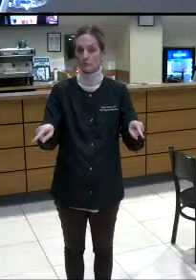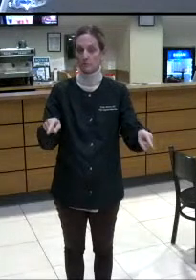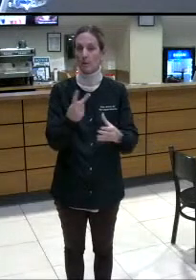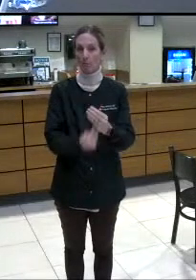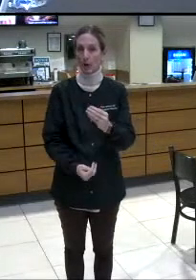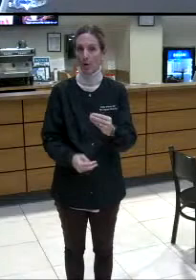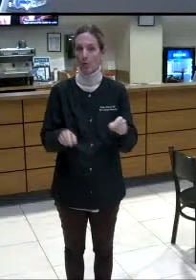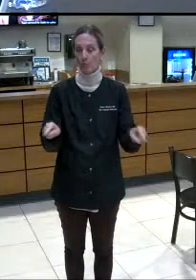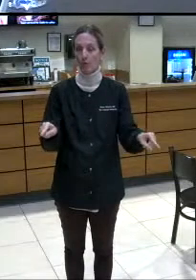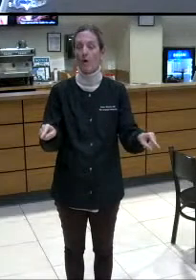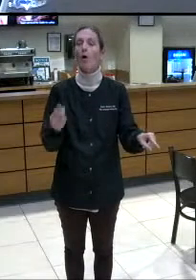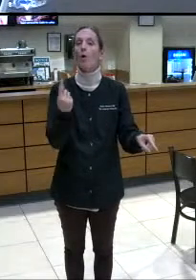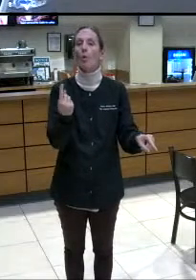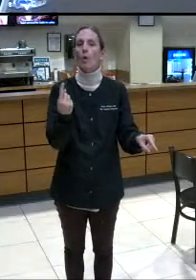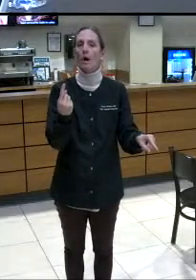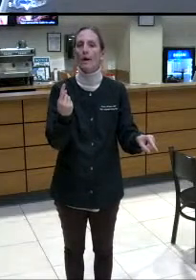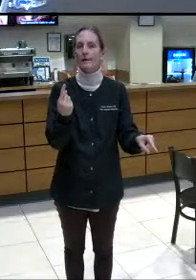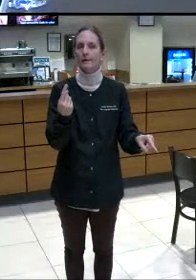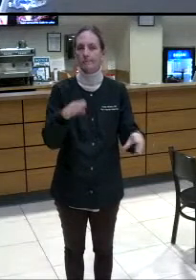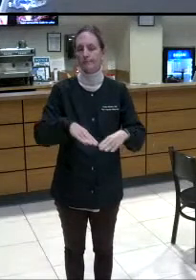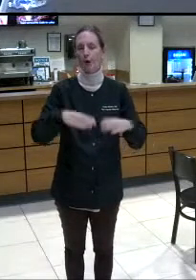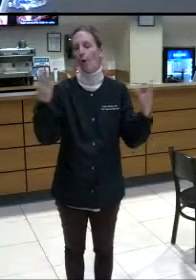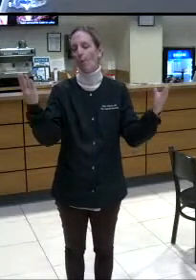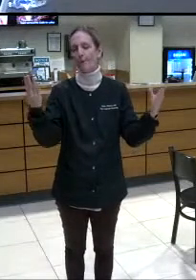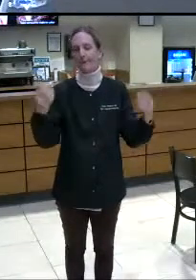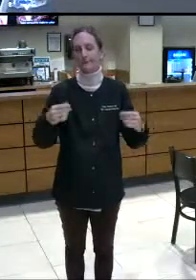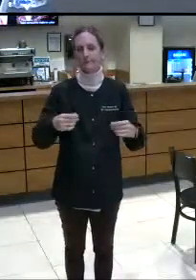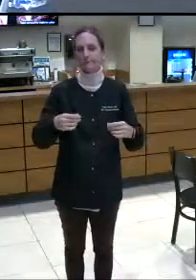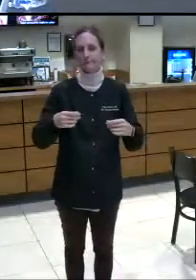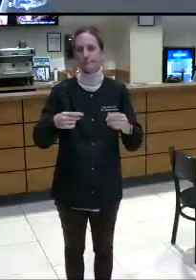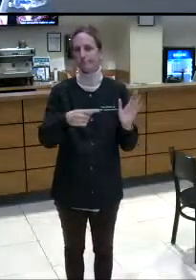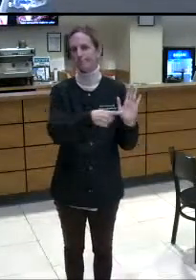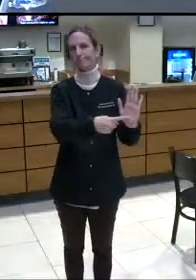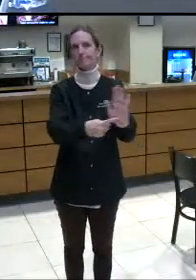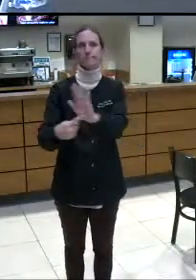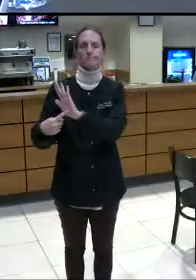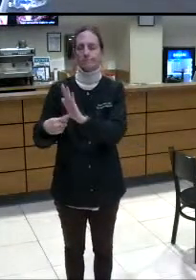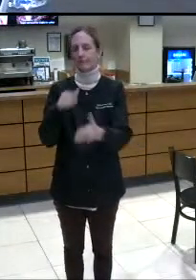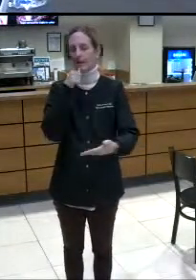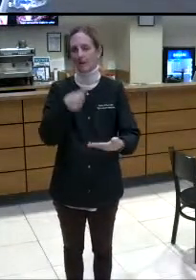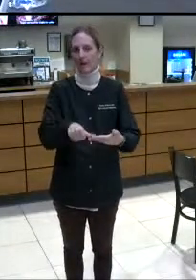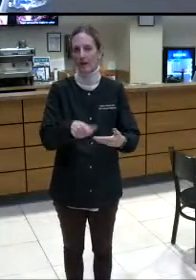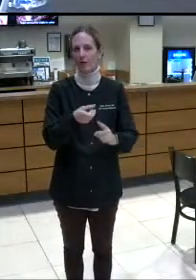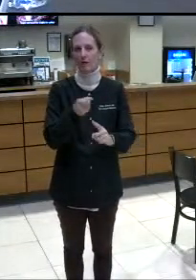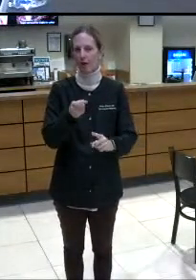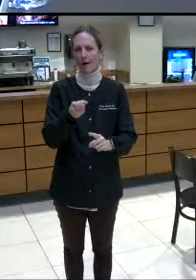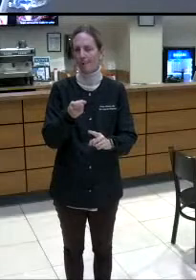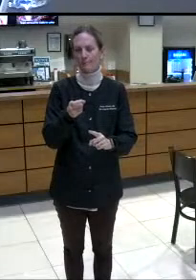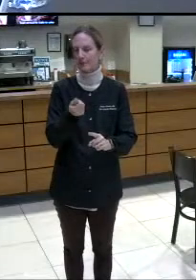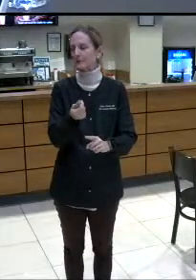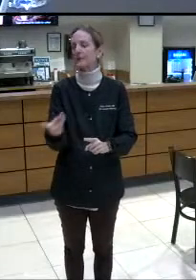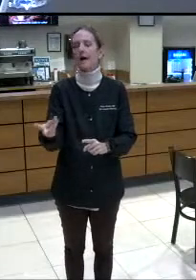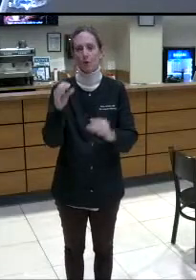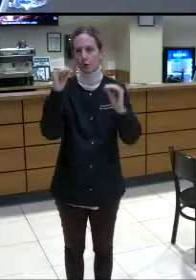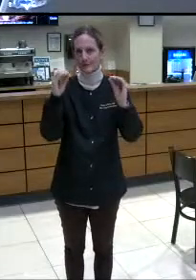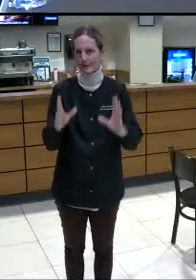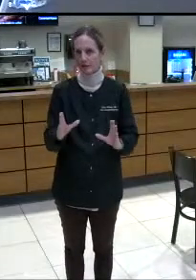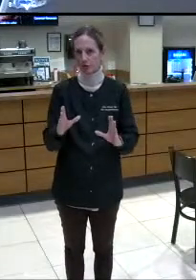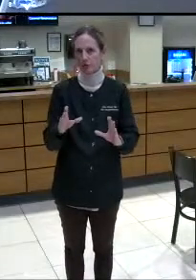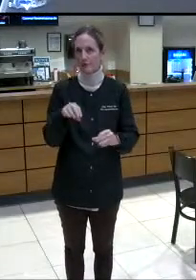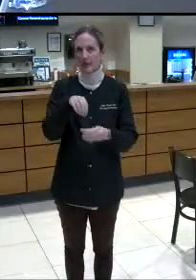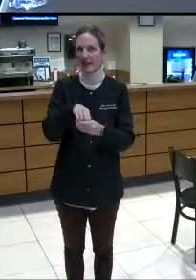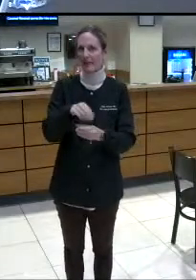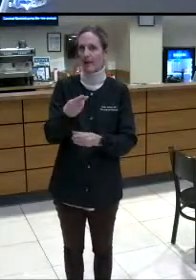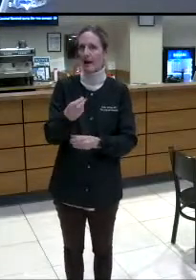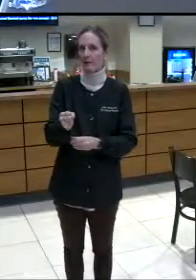open letters, or the only open letter that was sent from a collection of teachers in the high schools, related